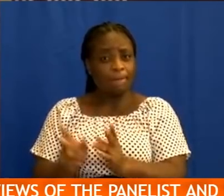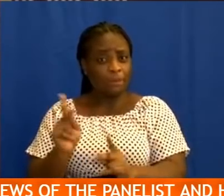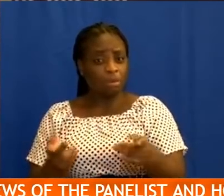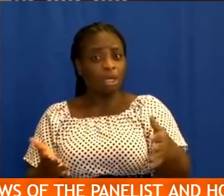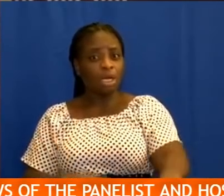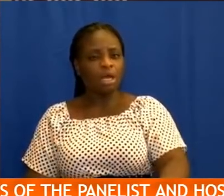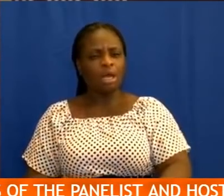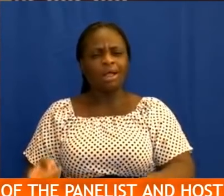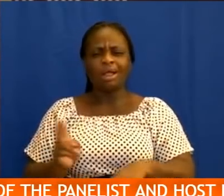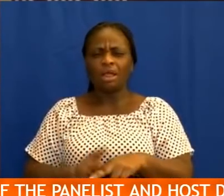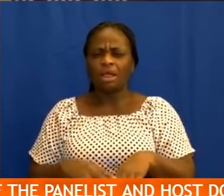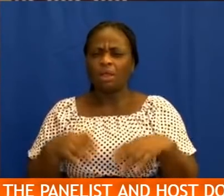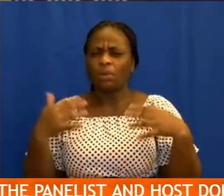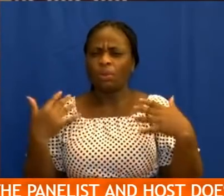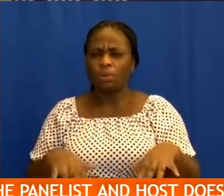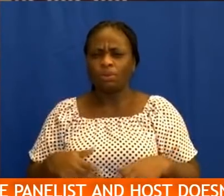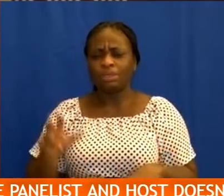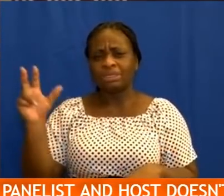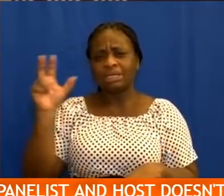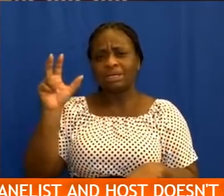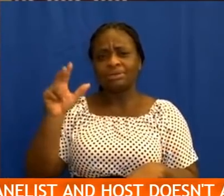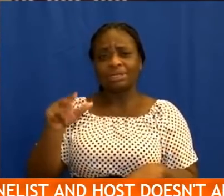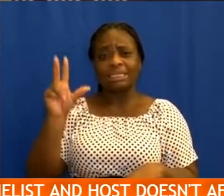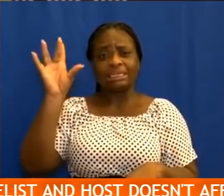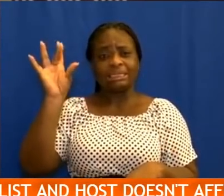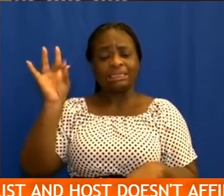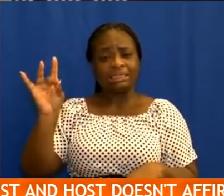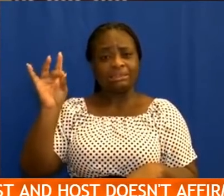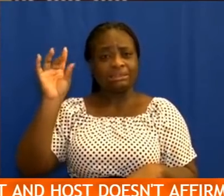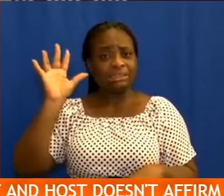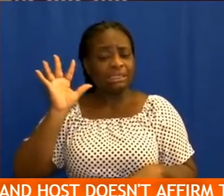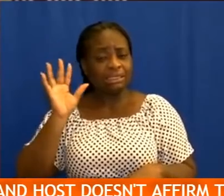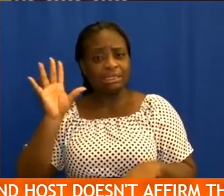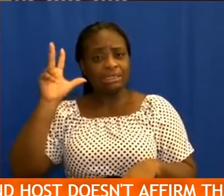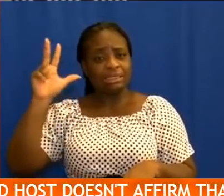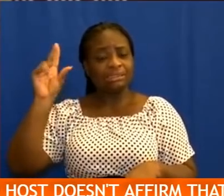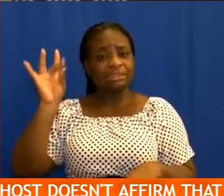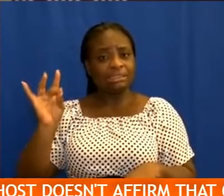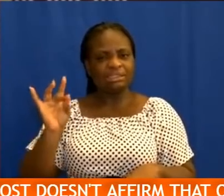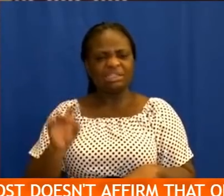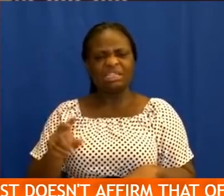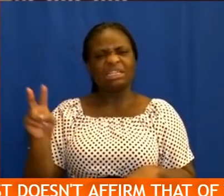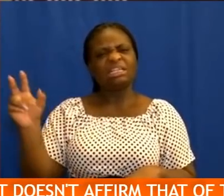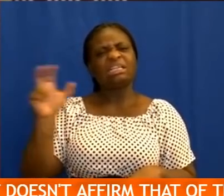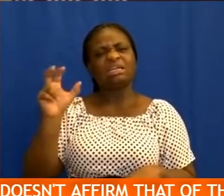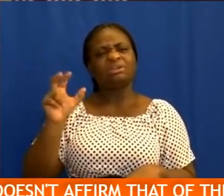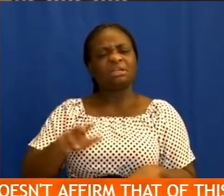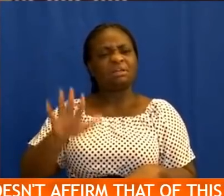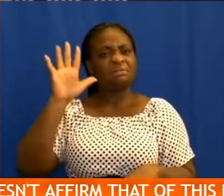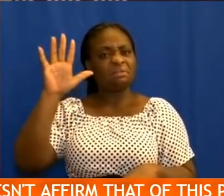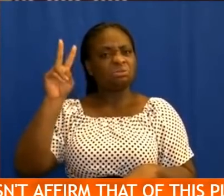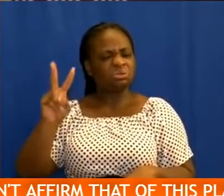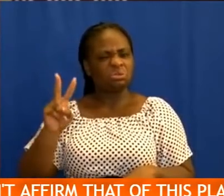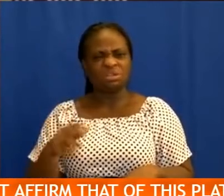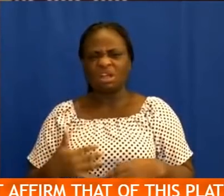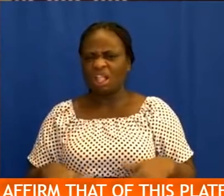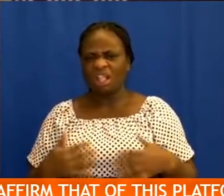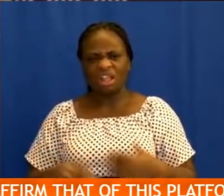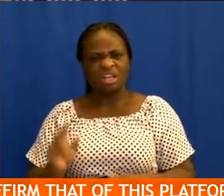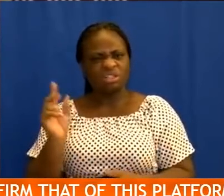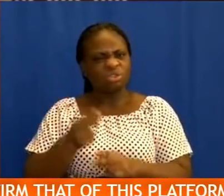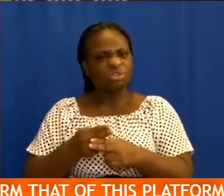say you need to wear a nose mask. So, nebe ya yari no internet and all patches say. Anybody who is being caught by the law, say